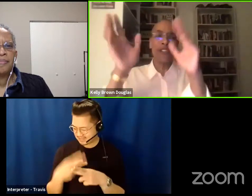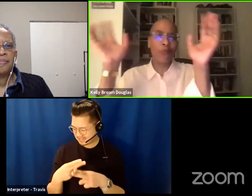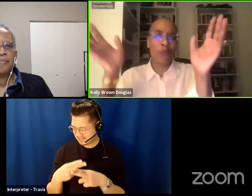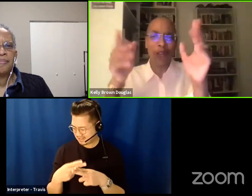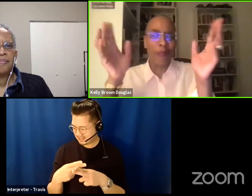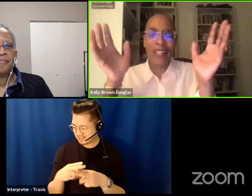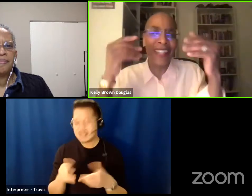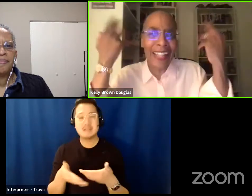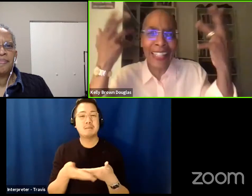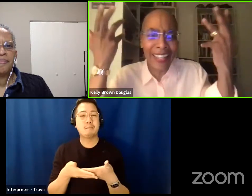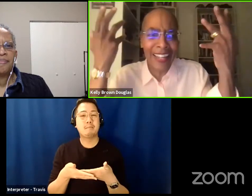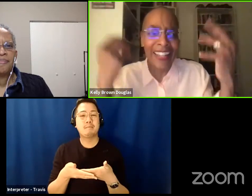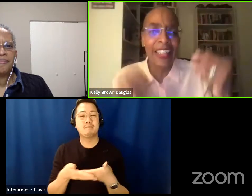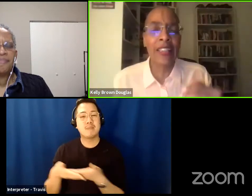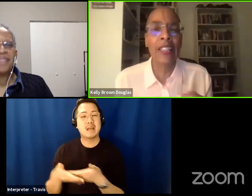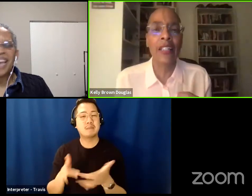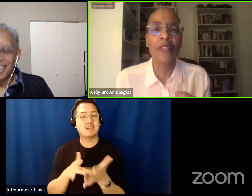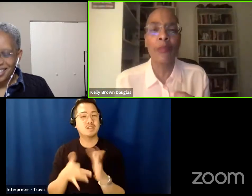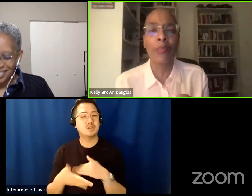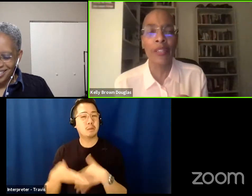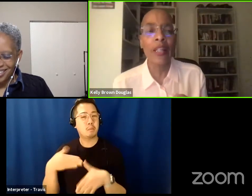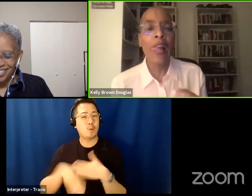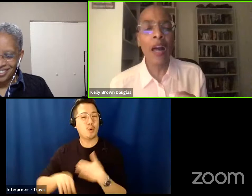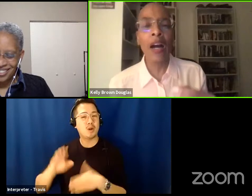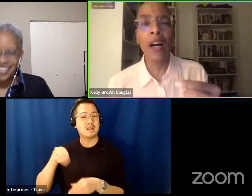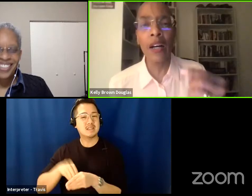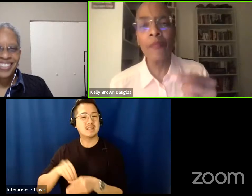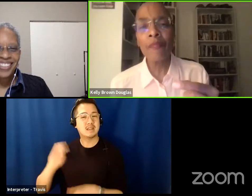Baby Jesus Born in a Manger. Now